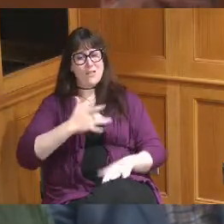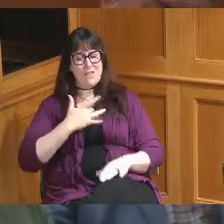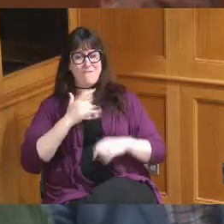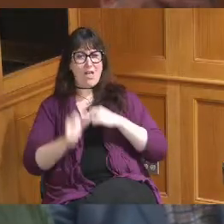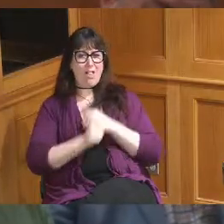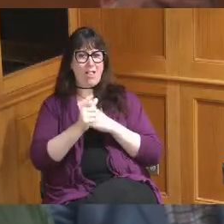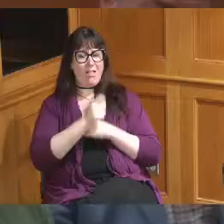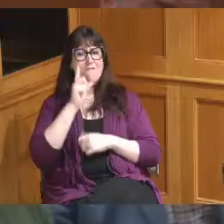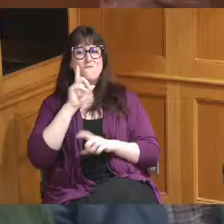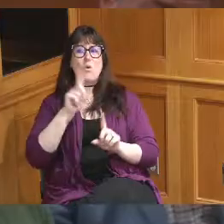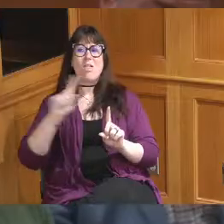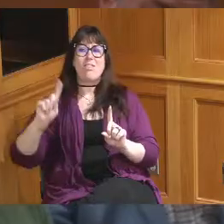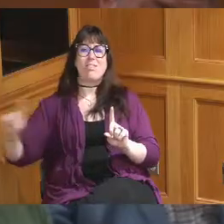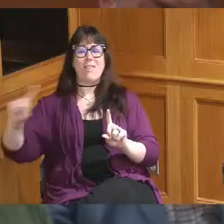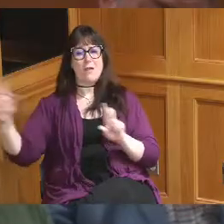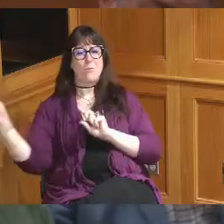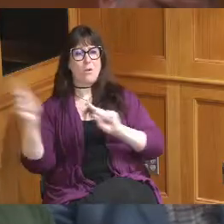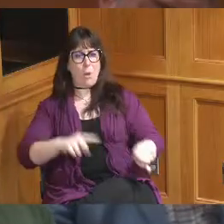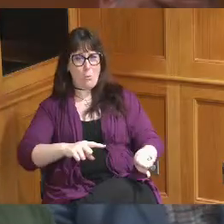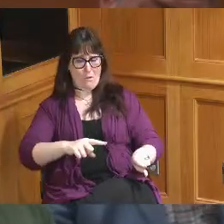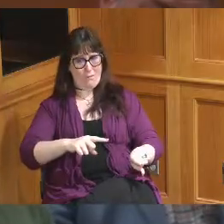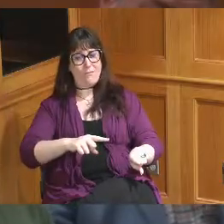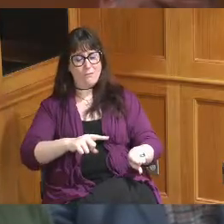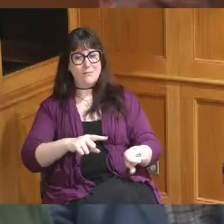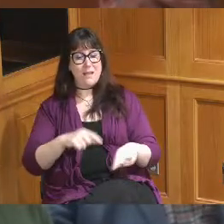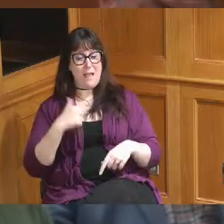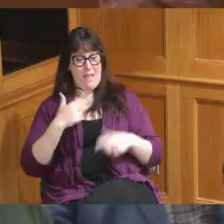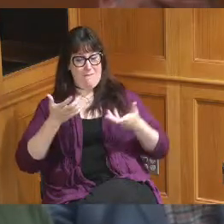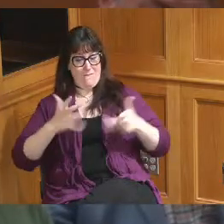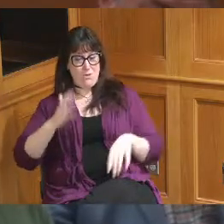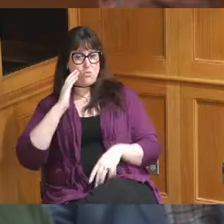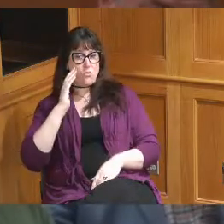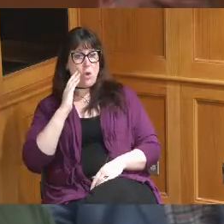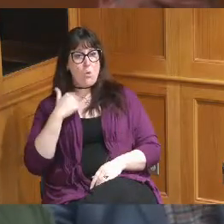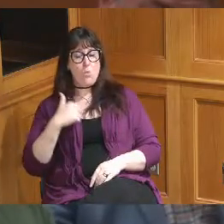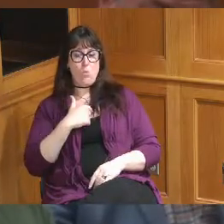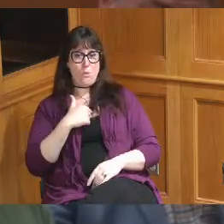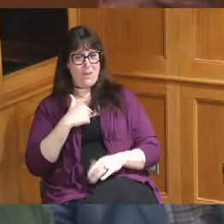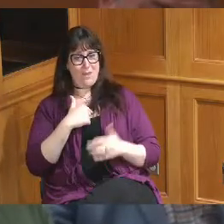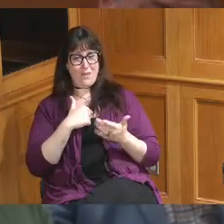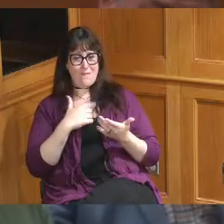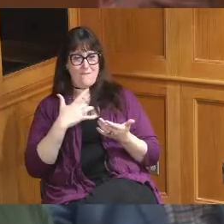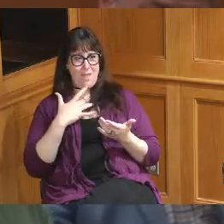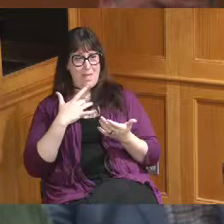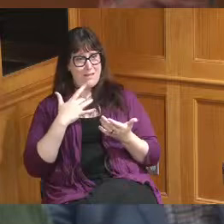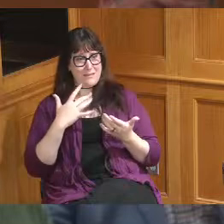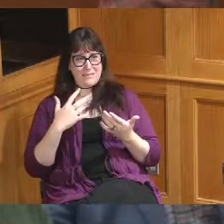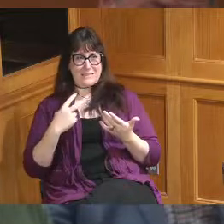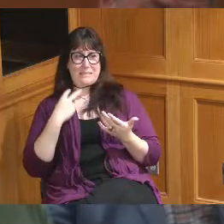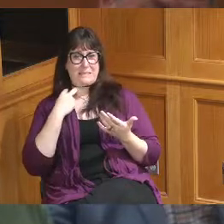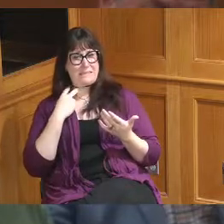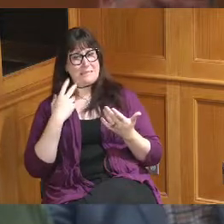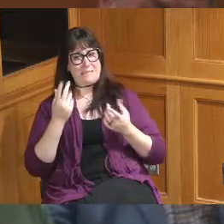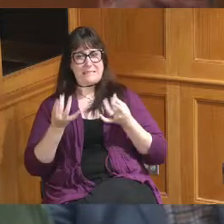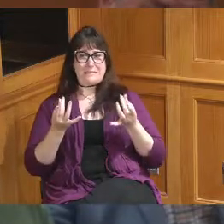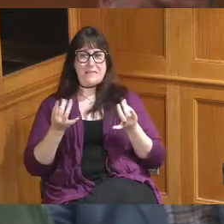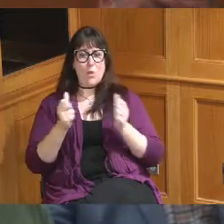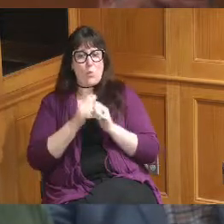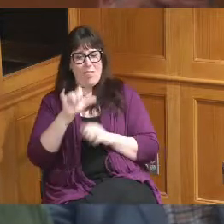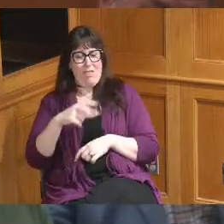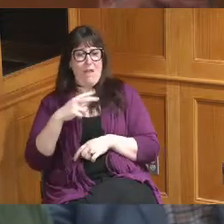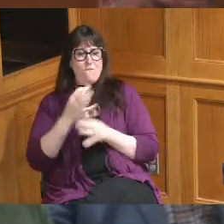by their presence in Lincoln Heights. I know that we all keep on getting caught up in the freedom of